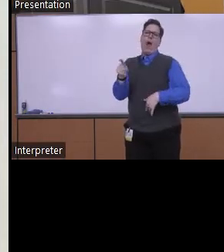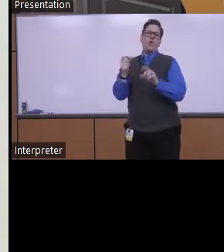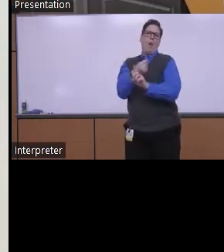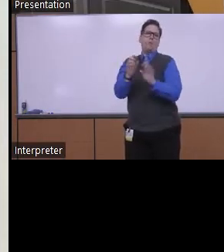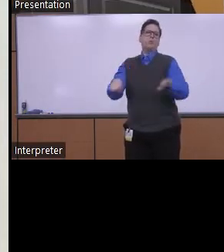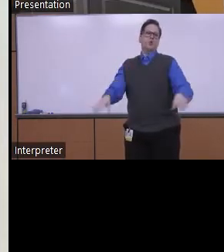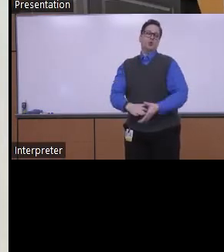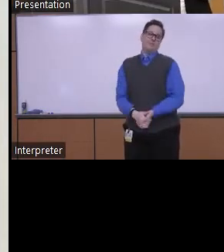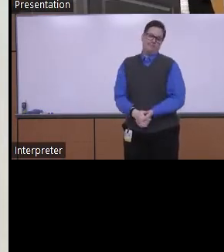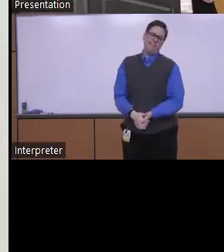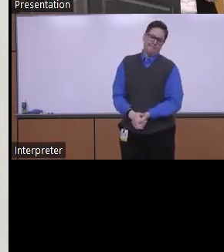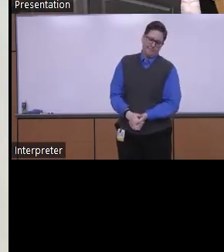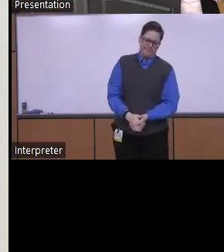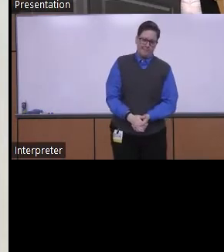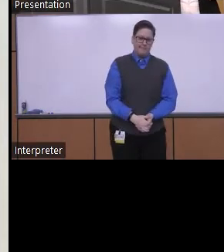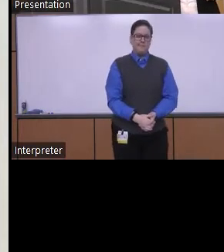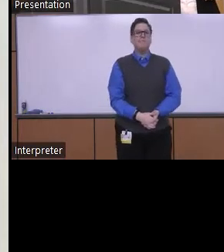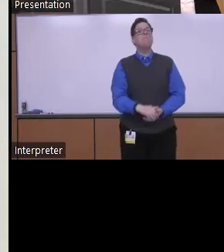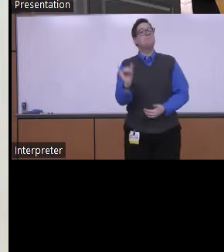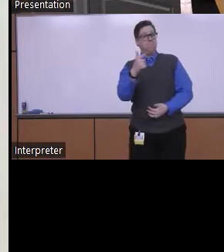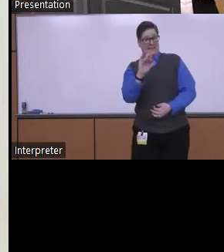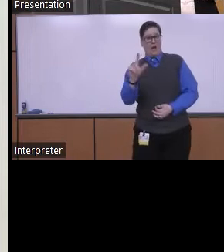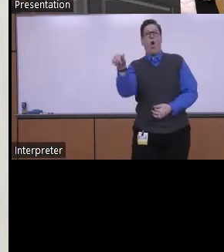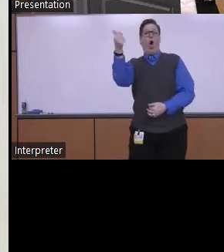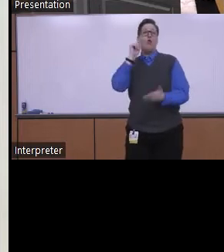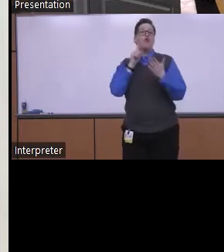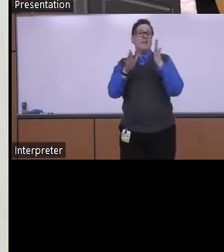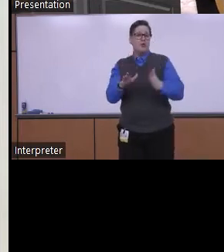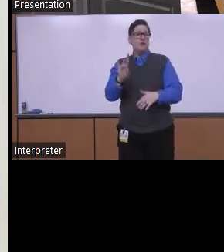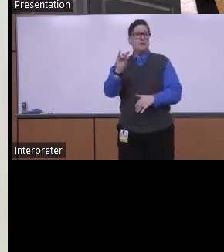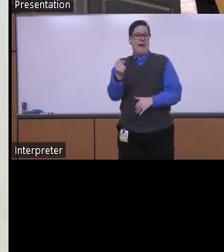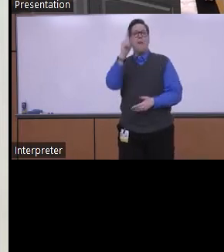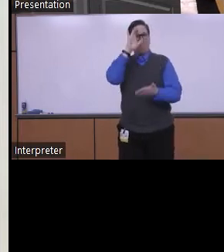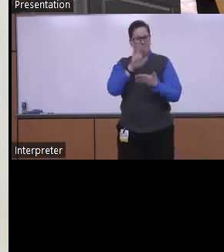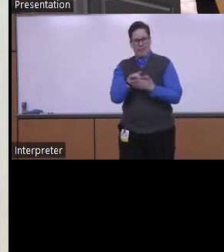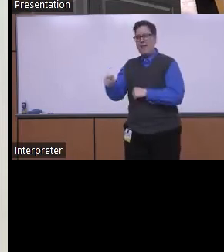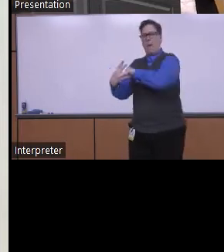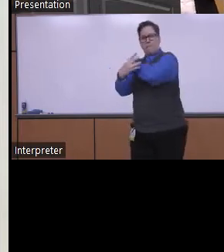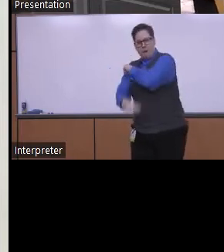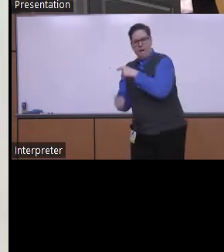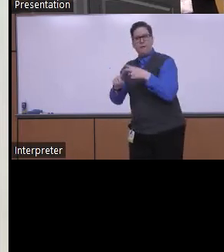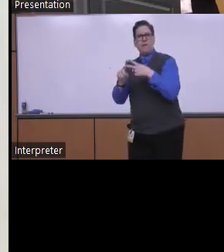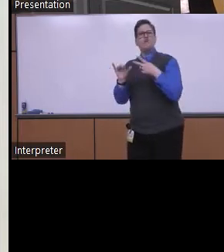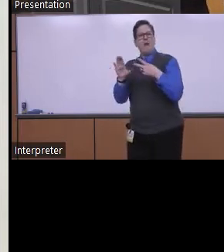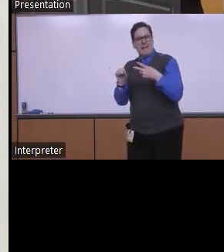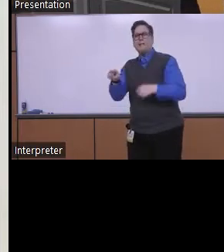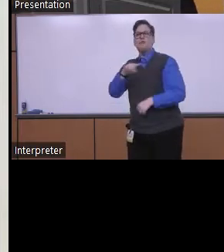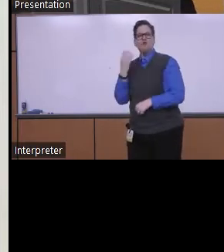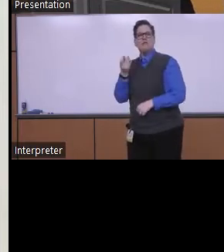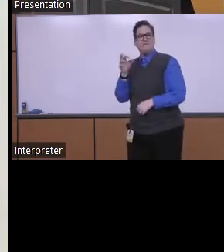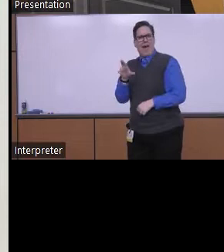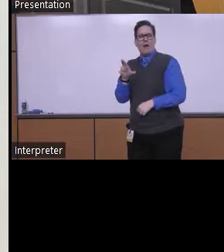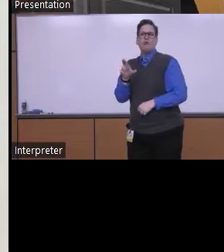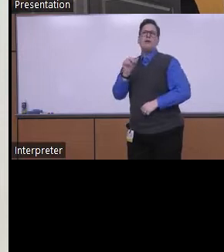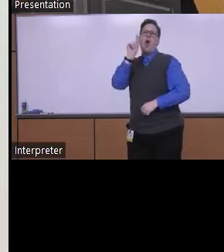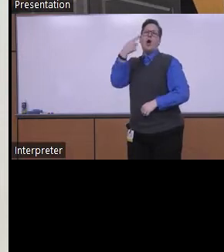kids. Like Gill, many researchers in the 1970s believed that poverty and racism were risk factors, not just for more